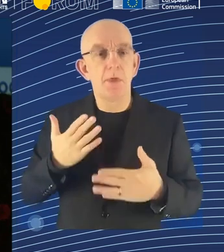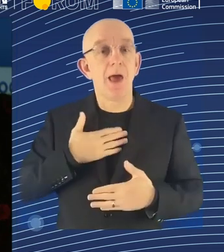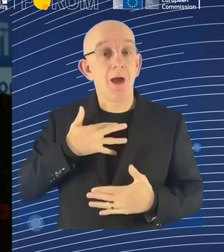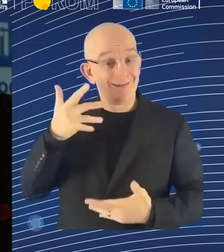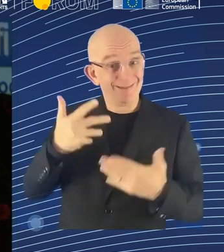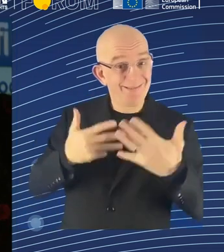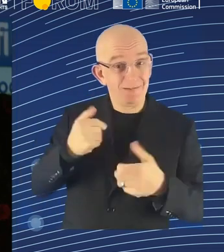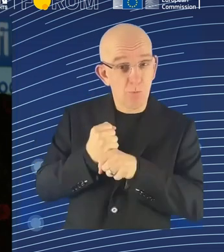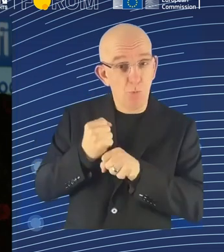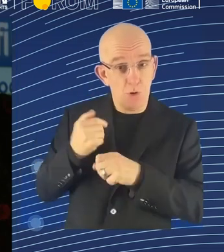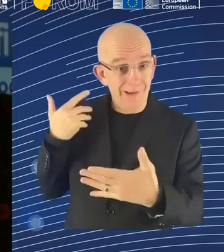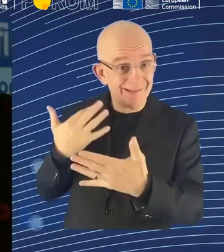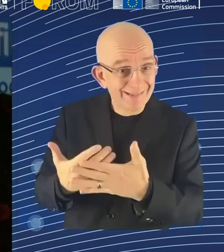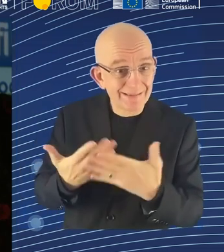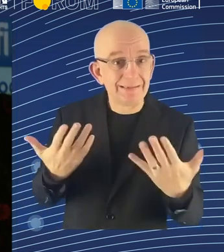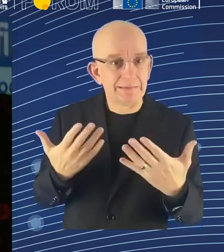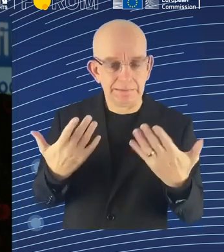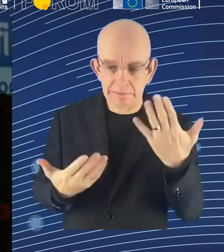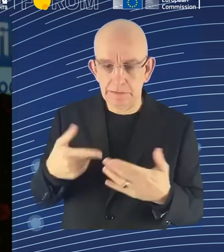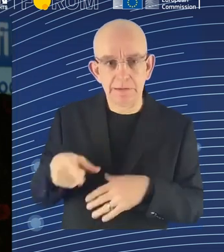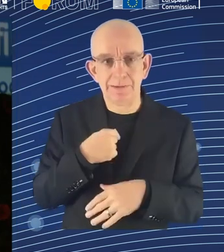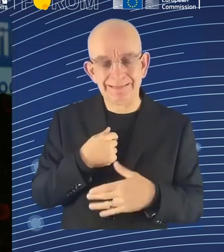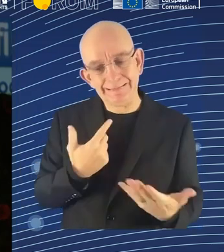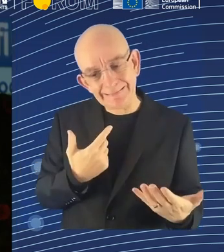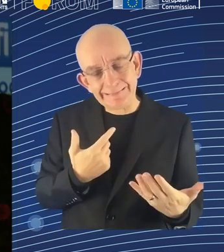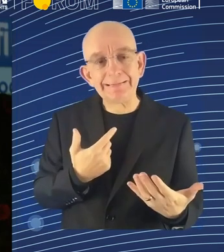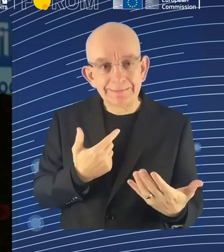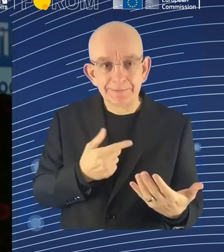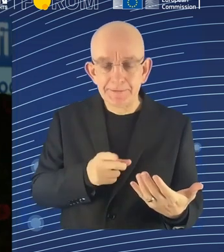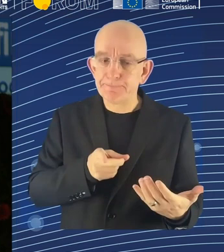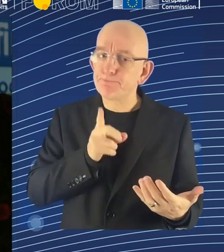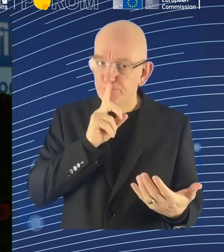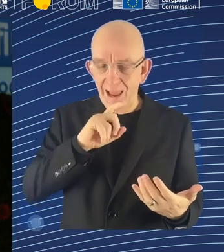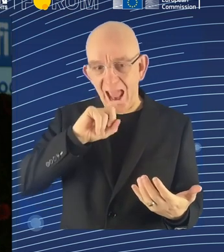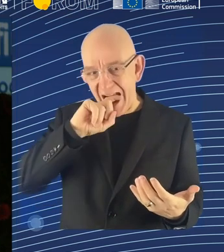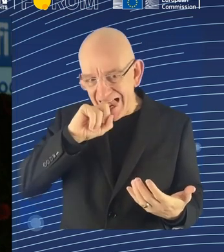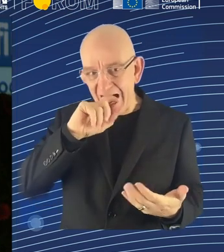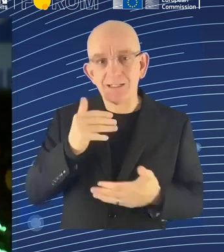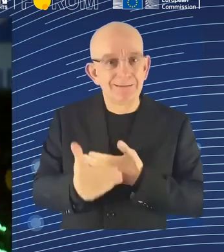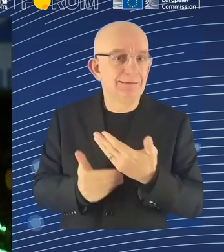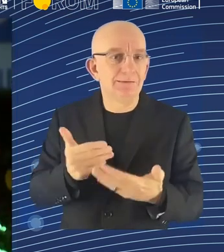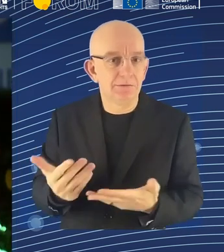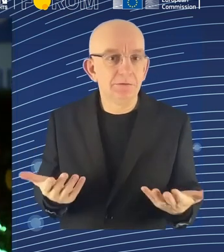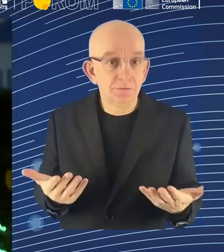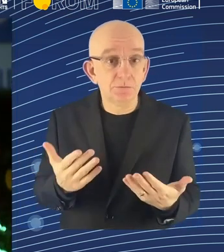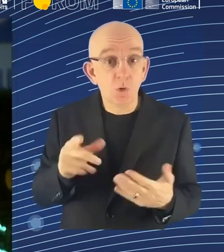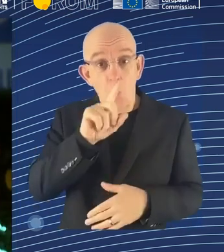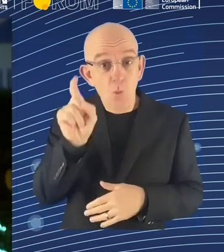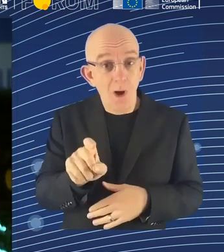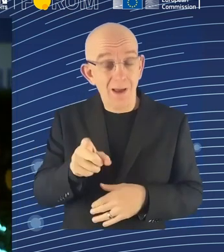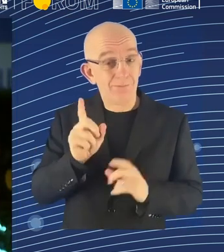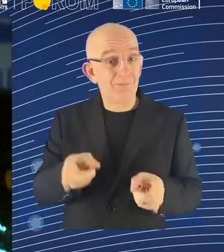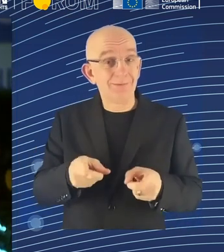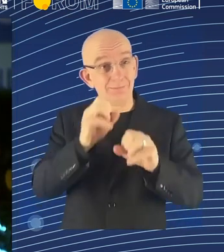you need training. You have to constantly rely on the co-legislators because we are a democracy. The European Union is the